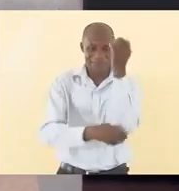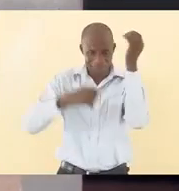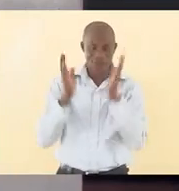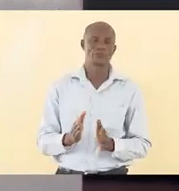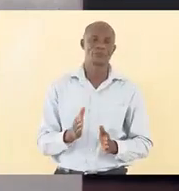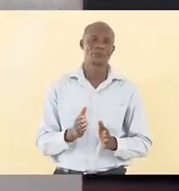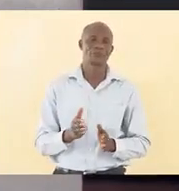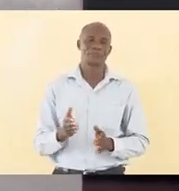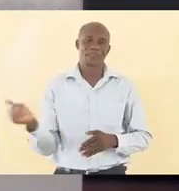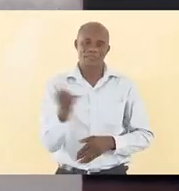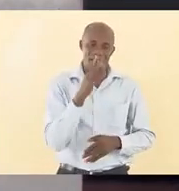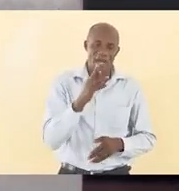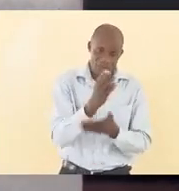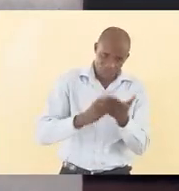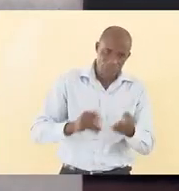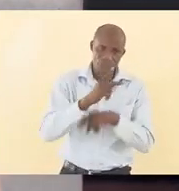They are some kind of celebrity.